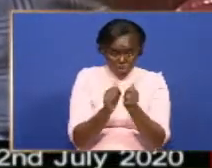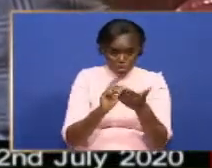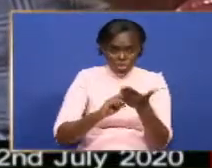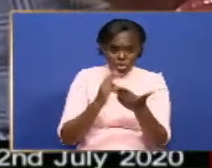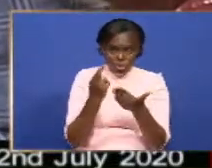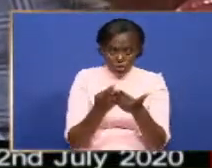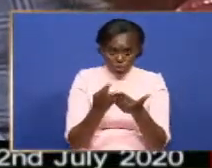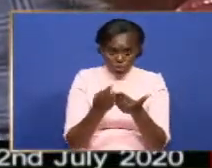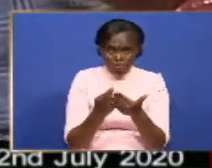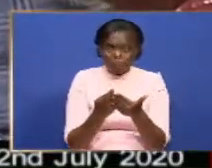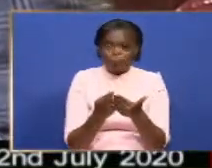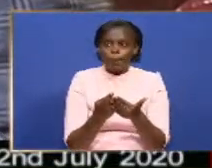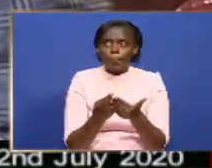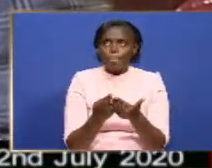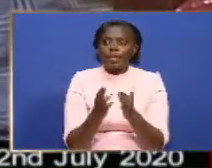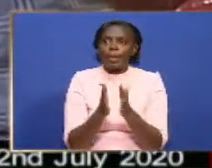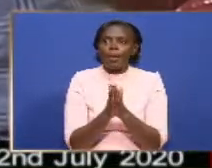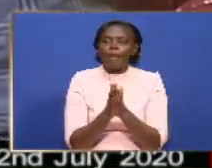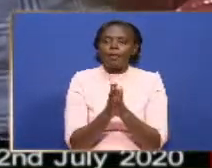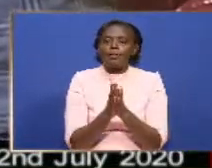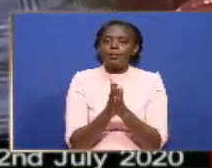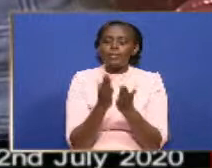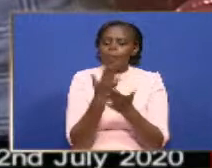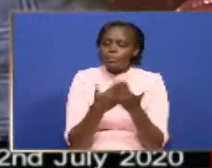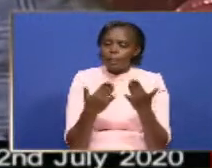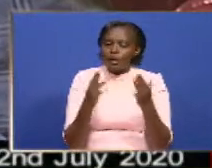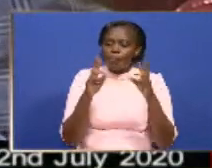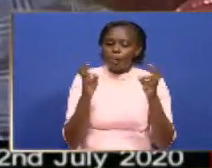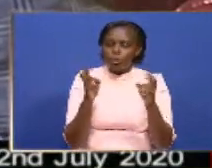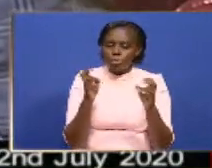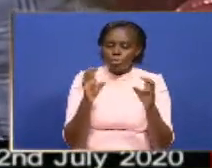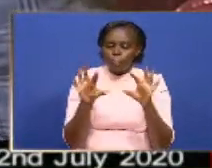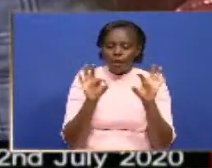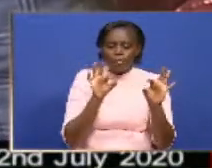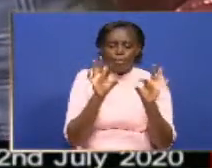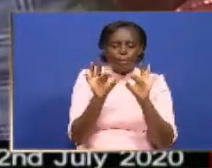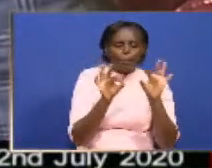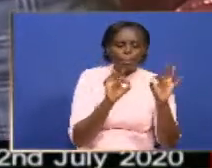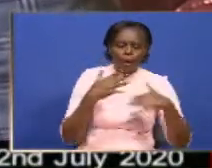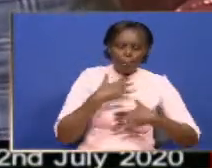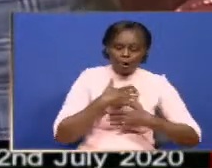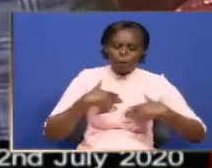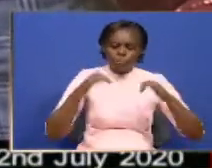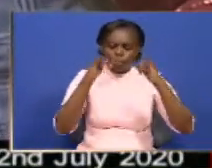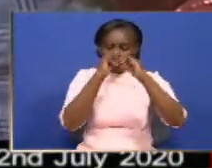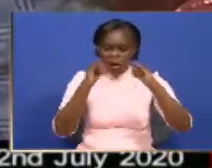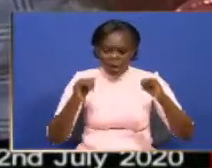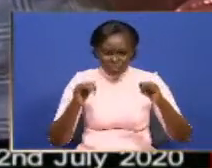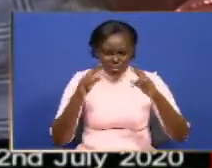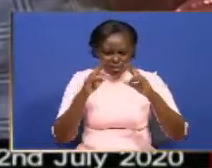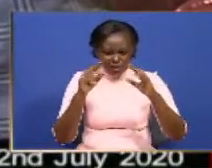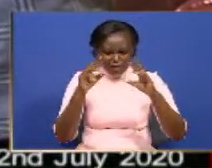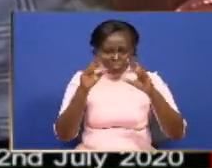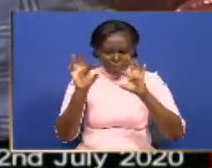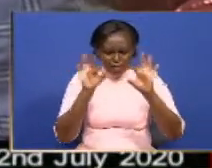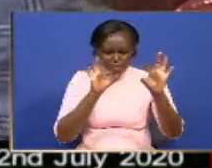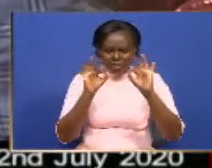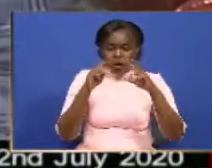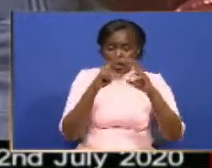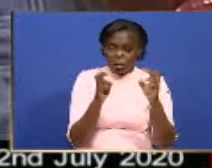resources. And some of the issues we picked in those refugee camps are